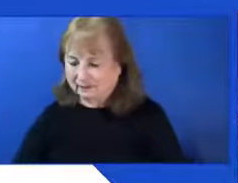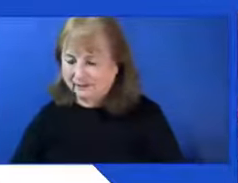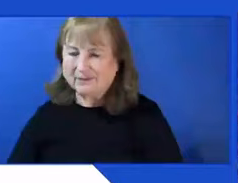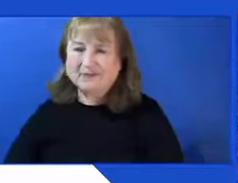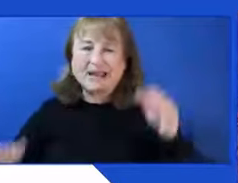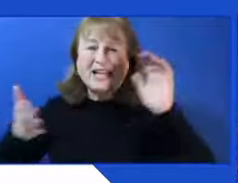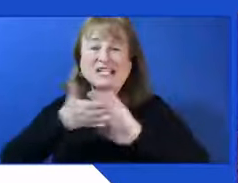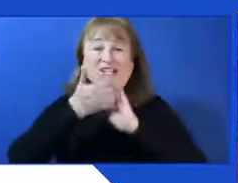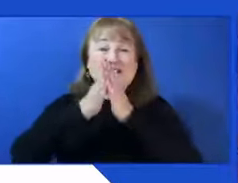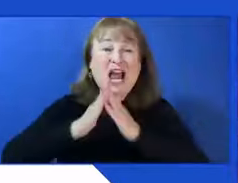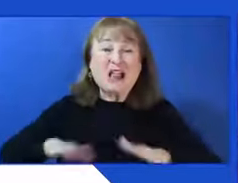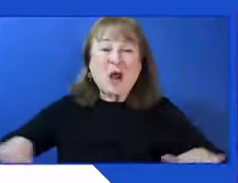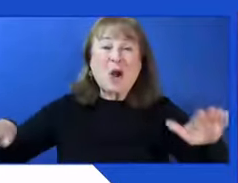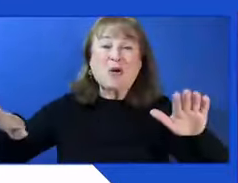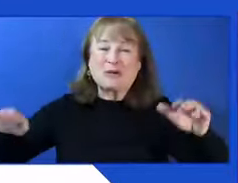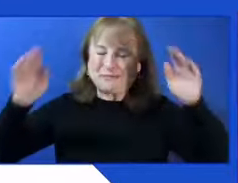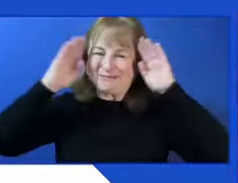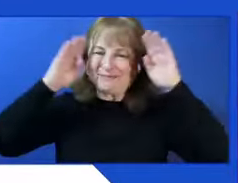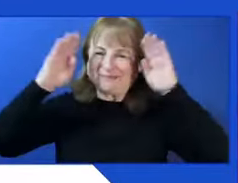Shalom.